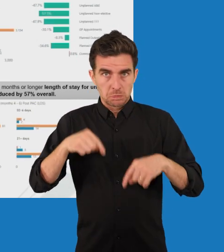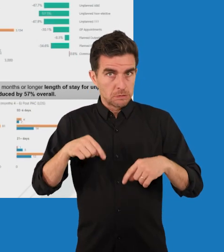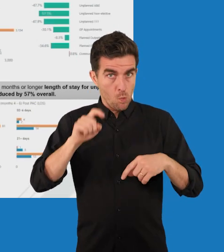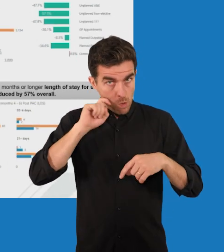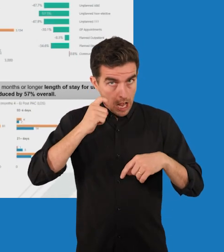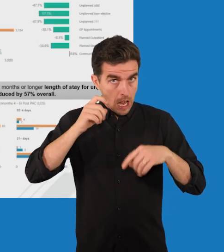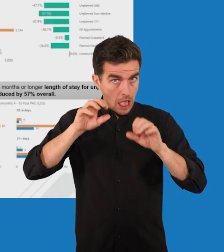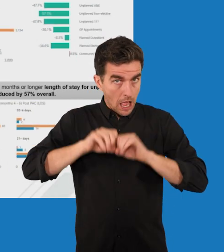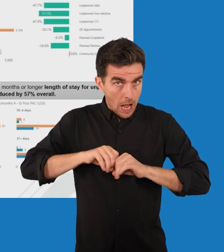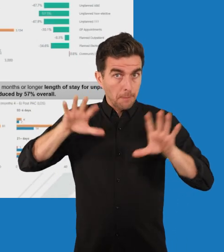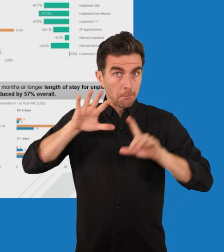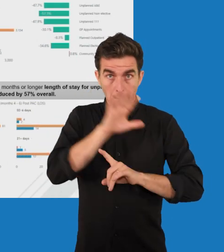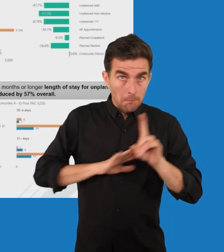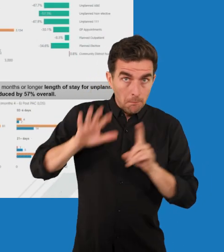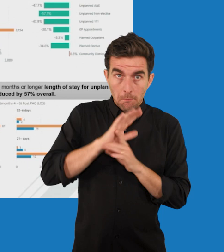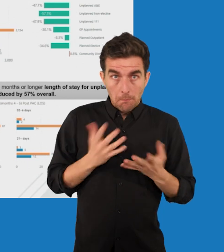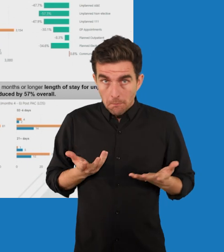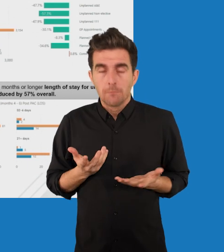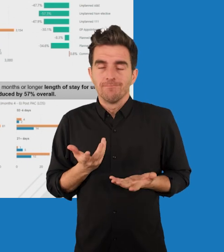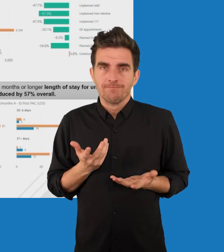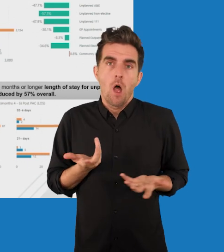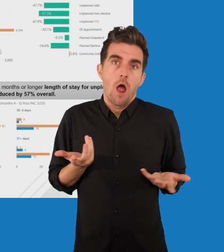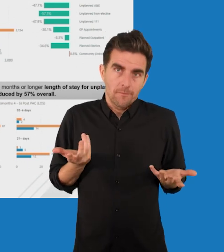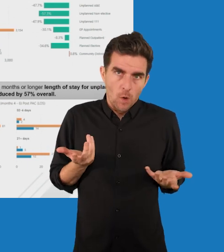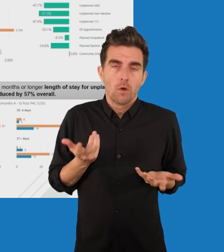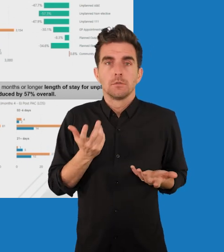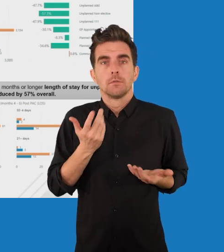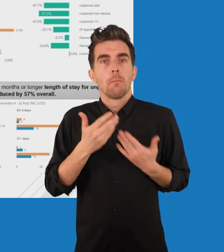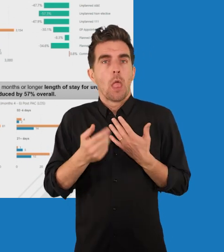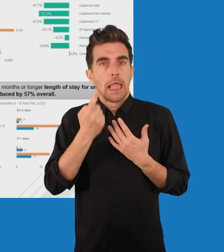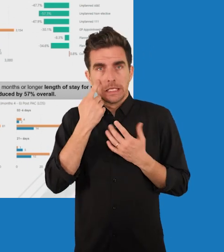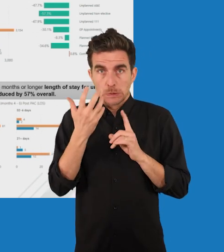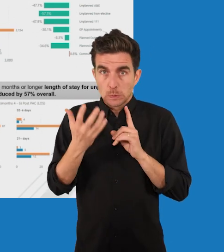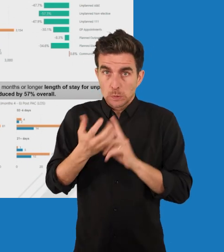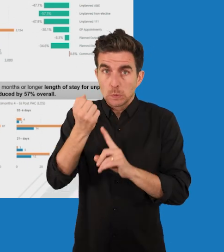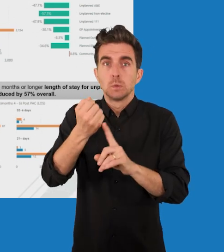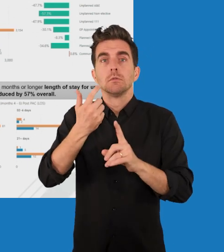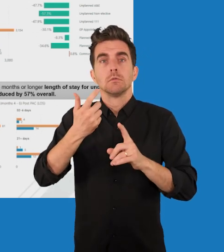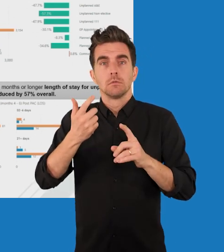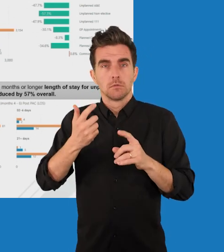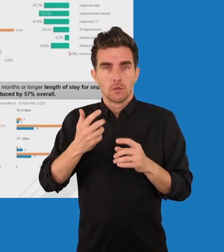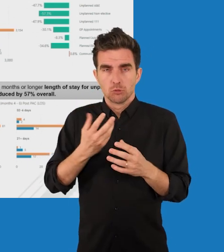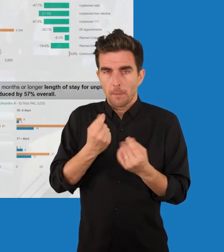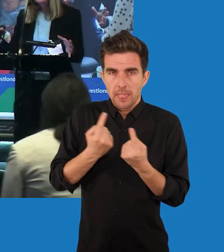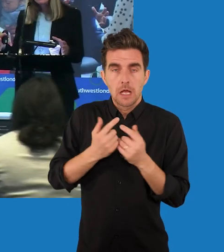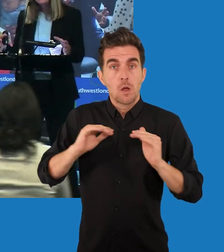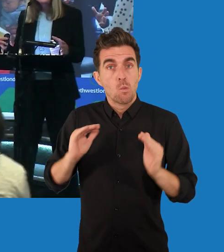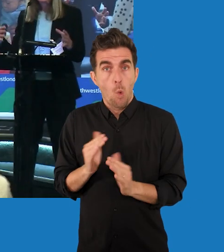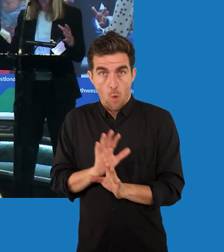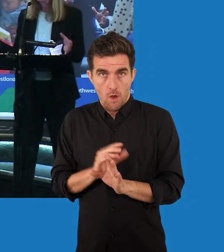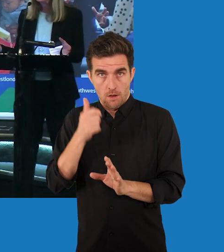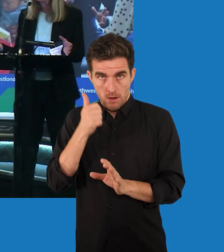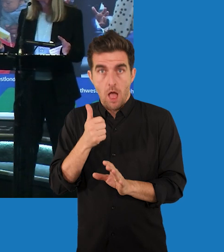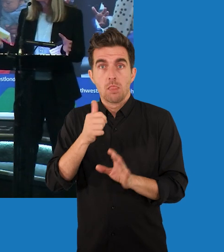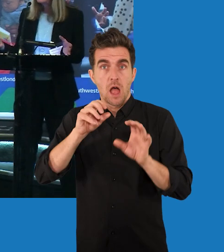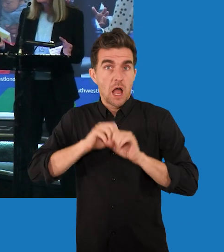is this, did this continue in the rollout? Because of course, you can more easily achieve sometimes things on a smaller scale,